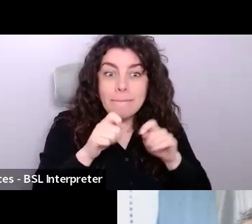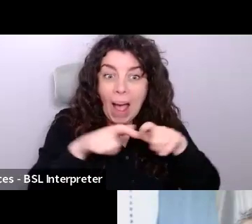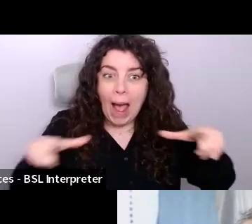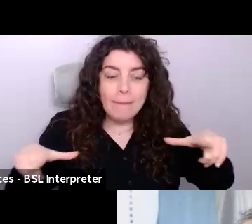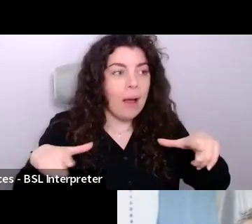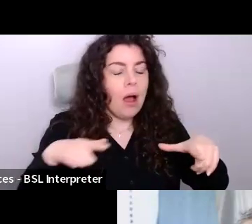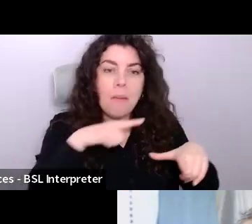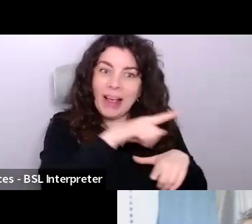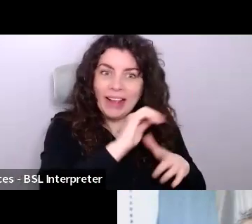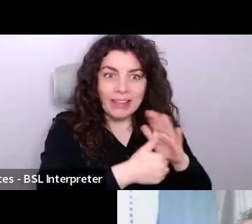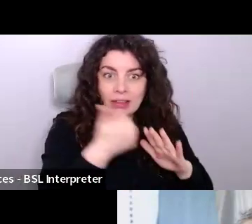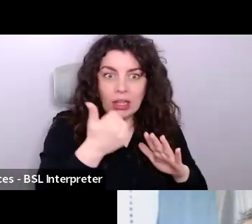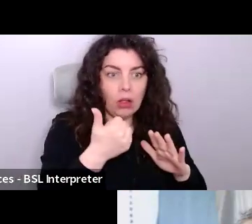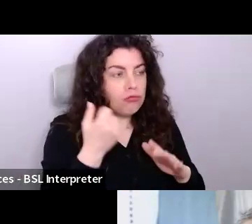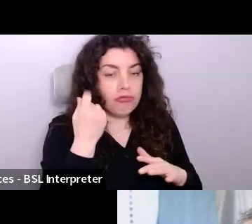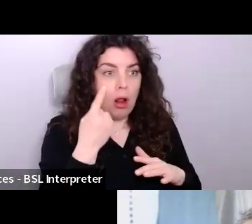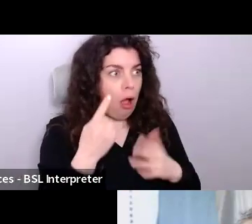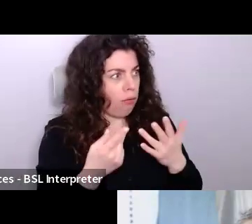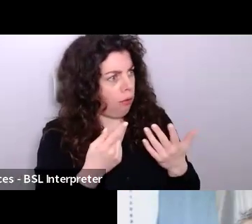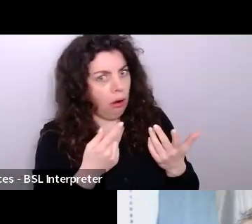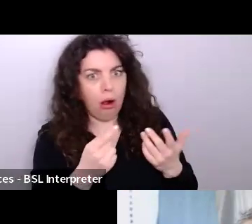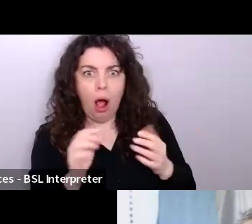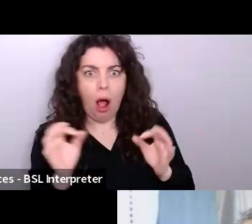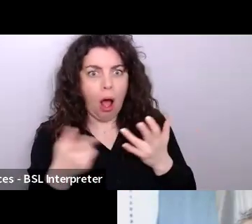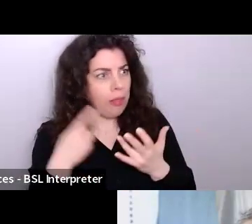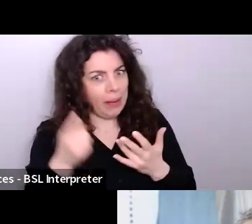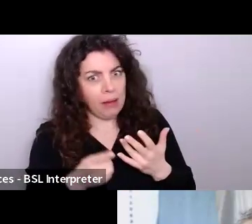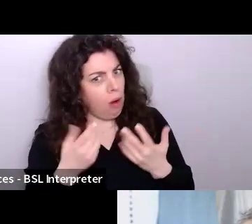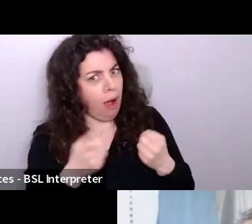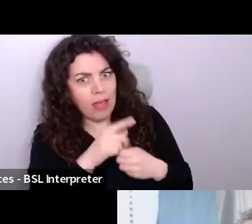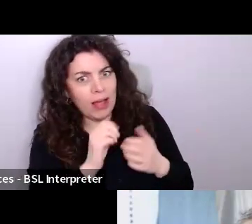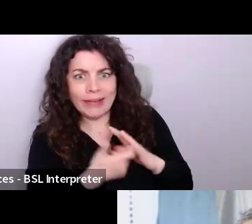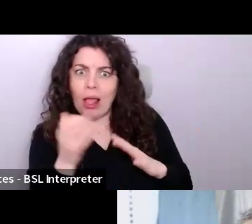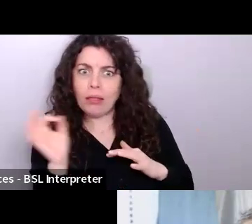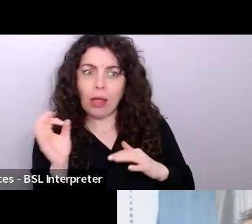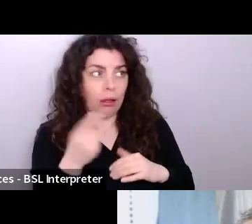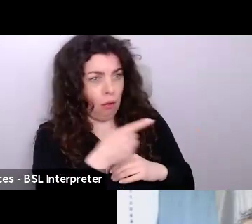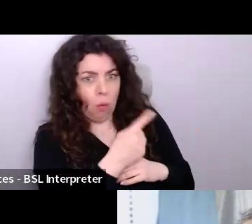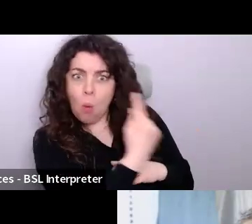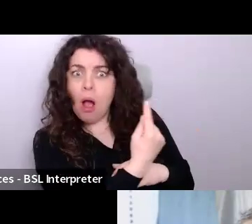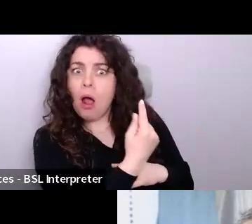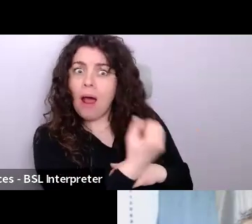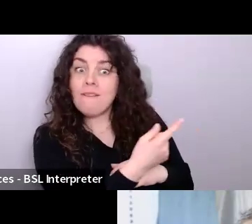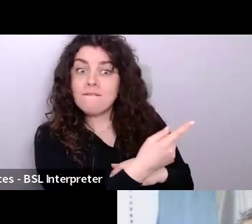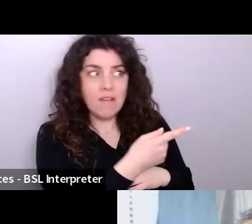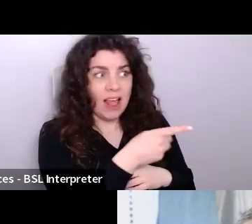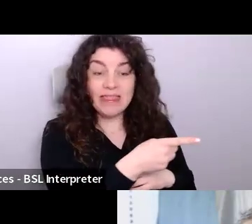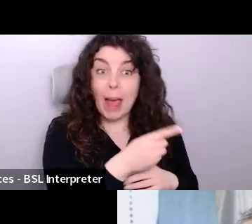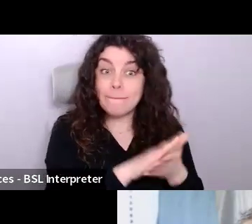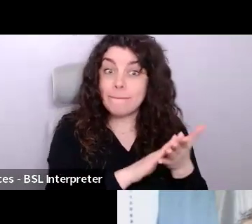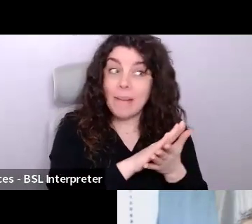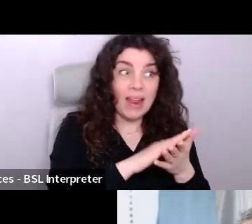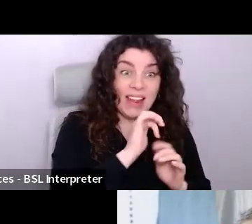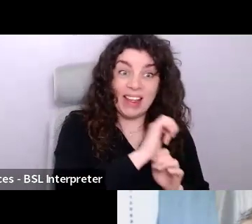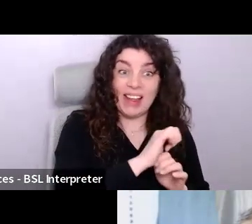hadn't found anywhere else, and he, you know, had a big impact on that team. And